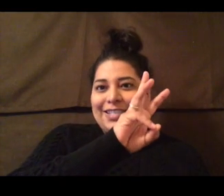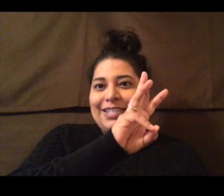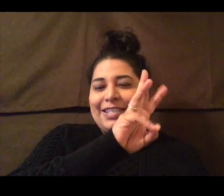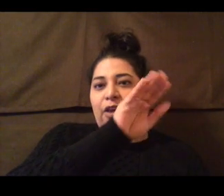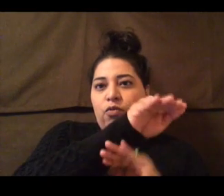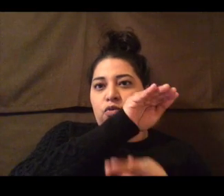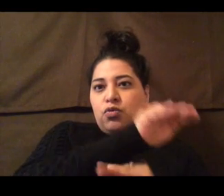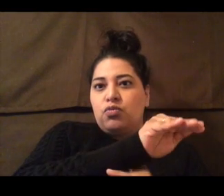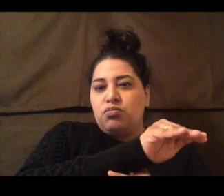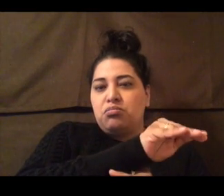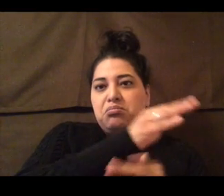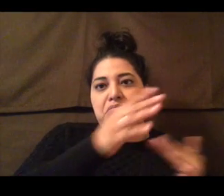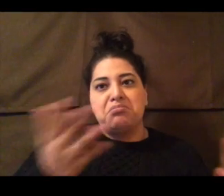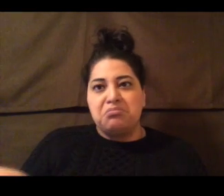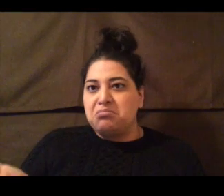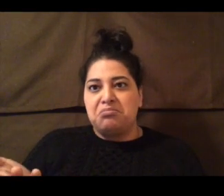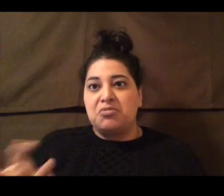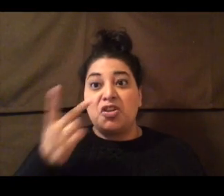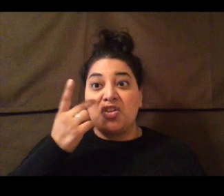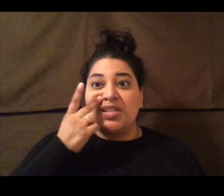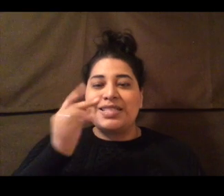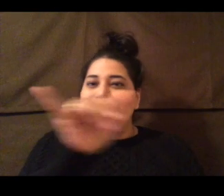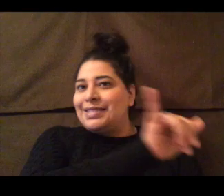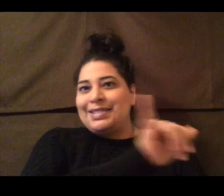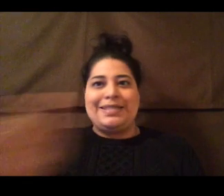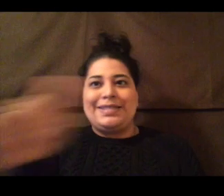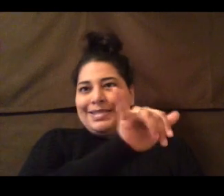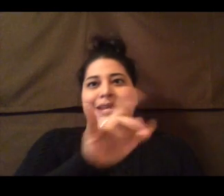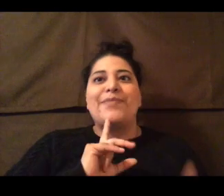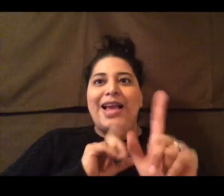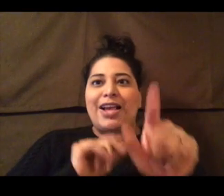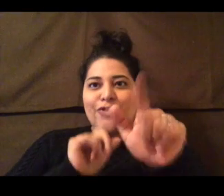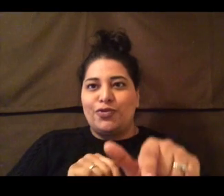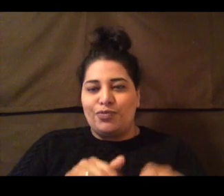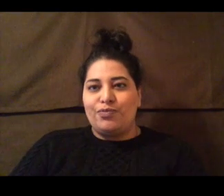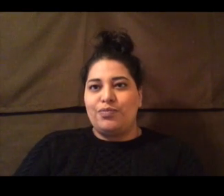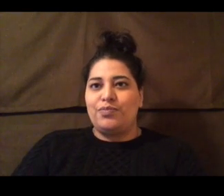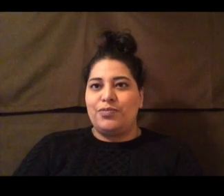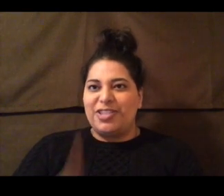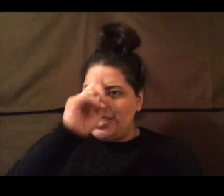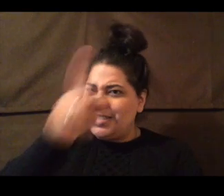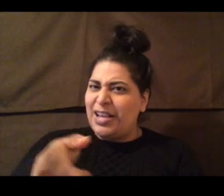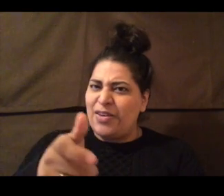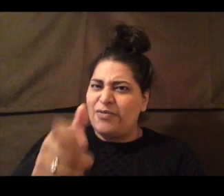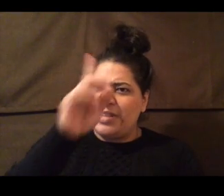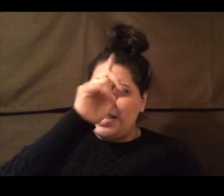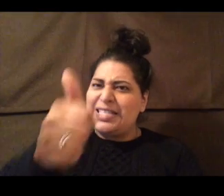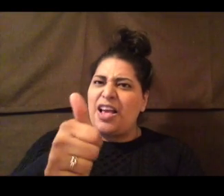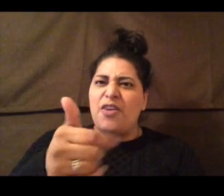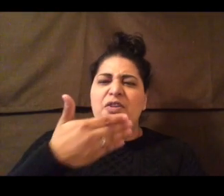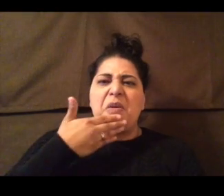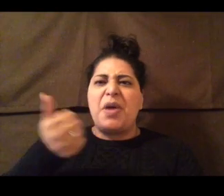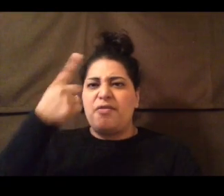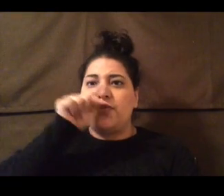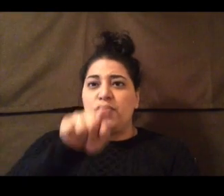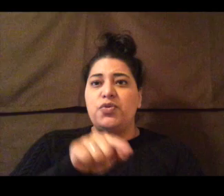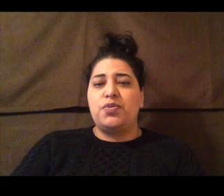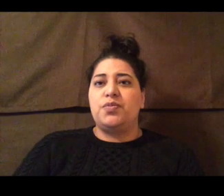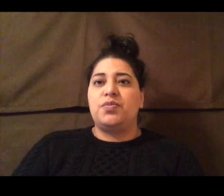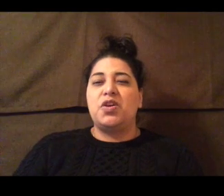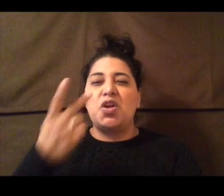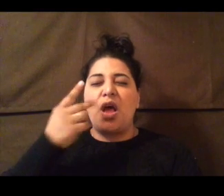And look, they are exactly the same. Okay, so there's different ways to solve these problems. Let's look at another one.